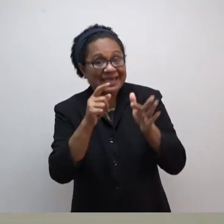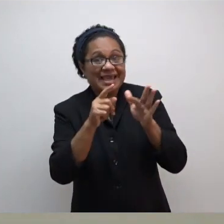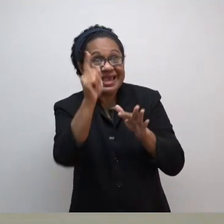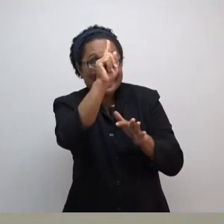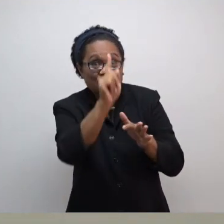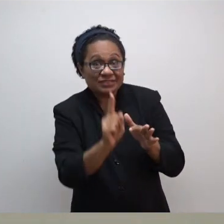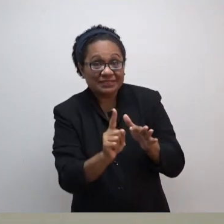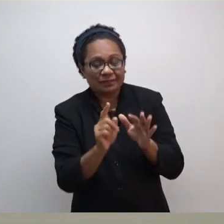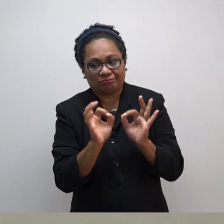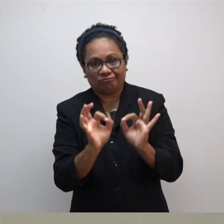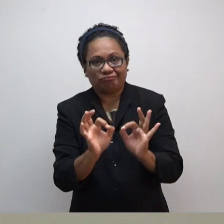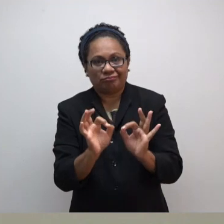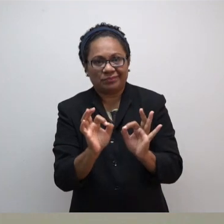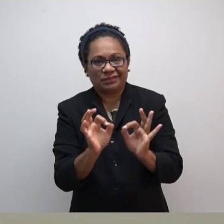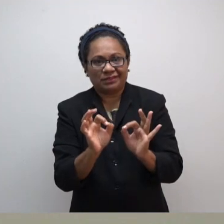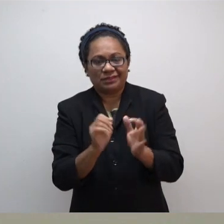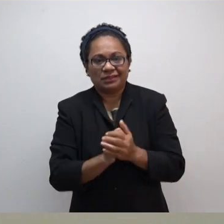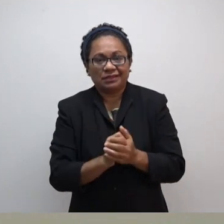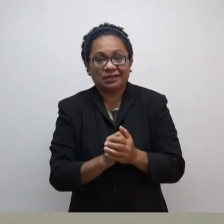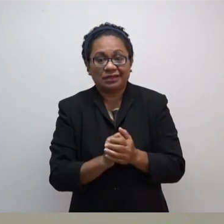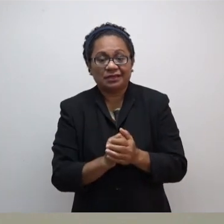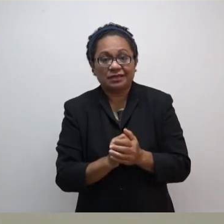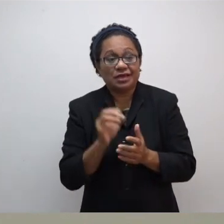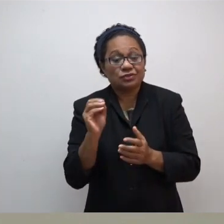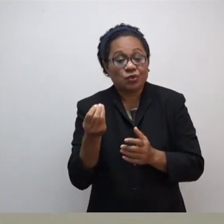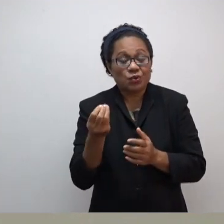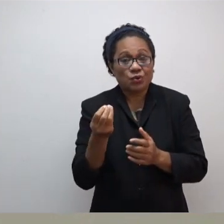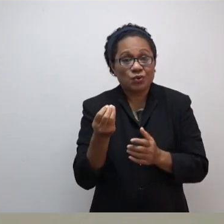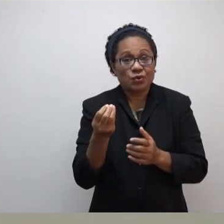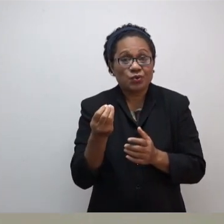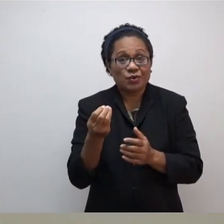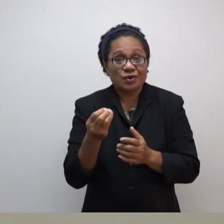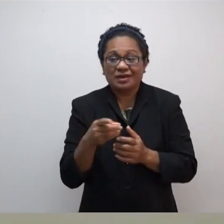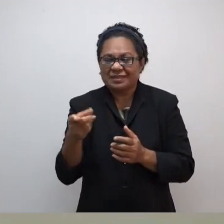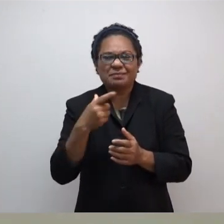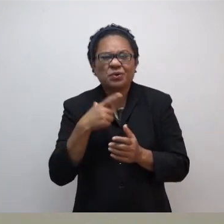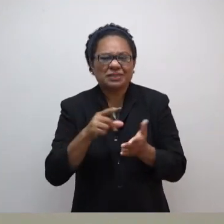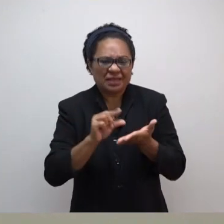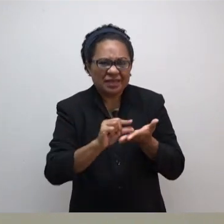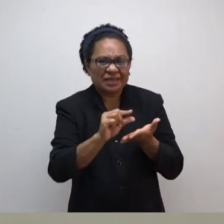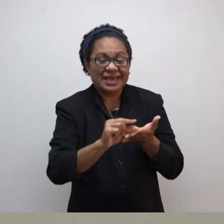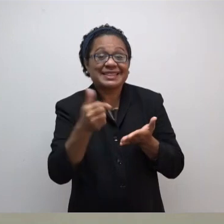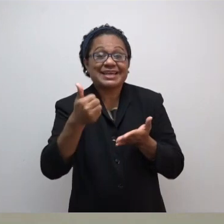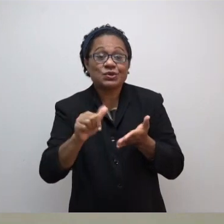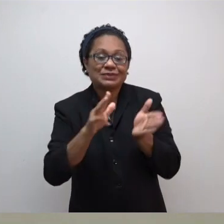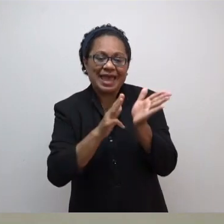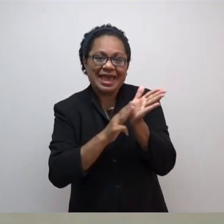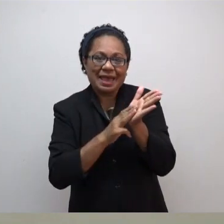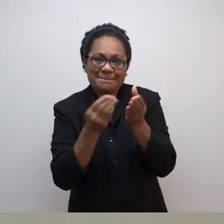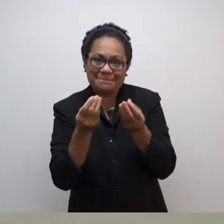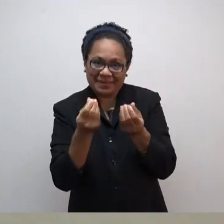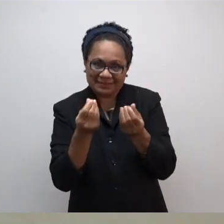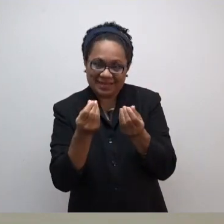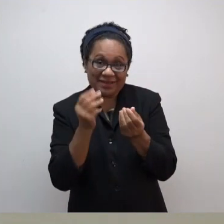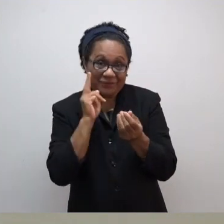accounts. Those people who, for example, are on the prepay system, have used the M-Pesa facilities, and they have, in